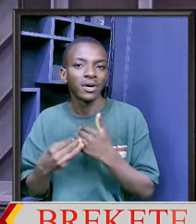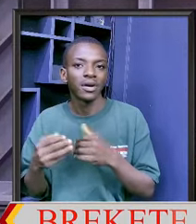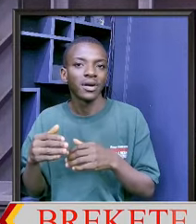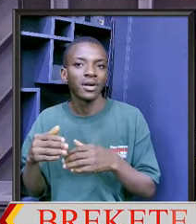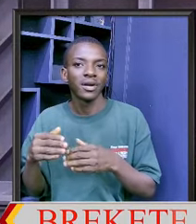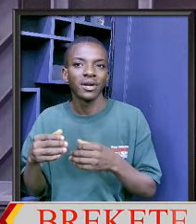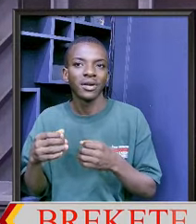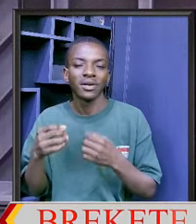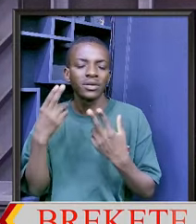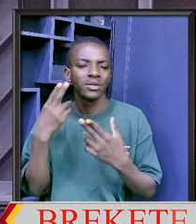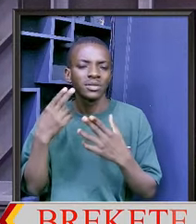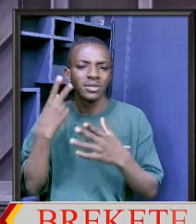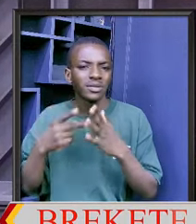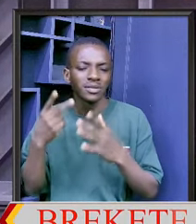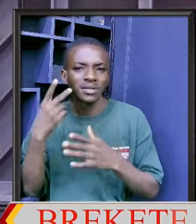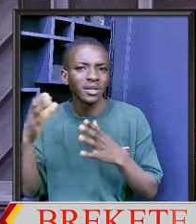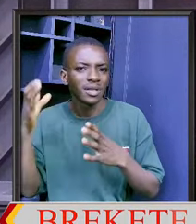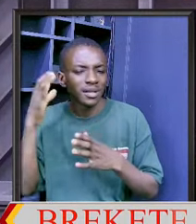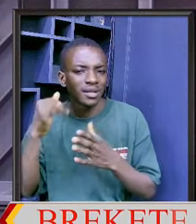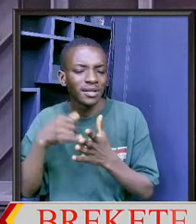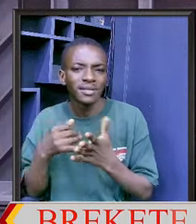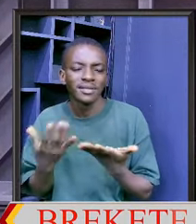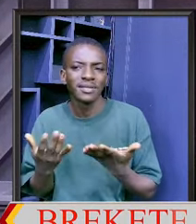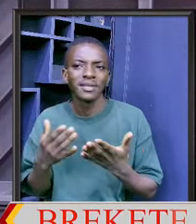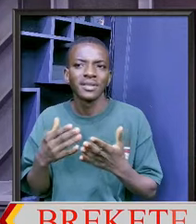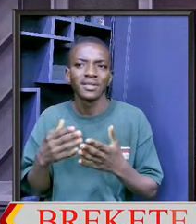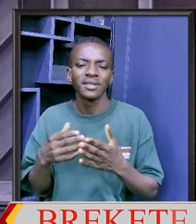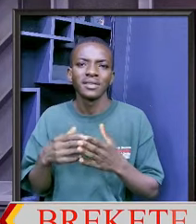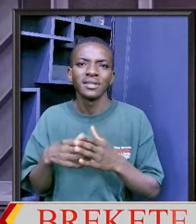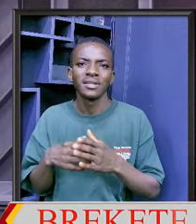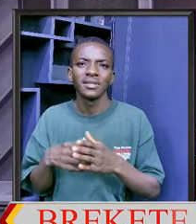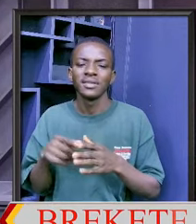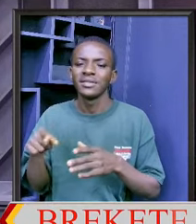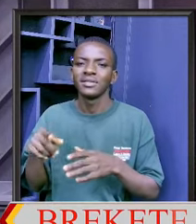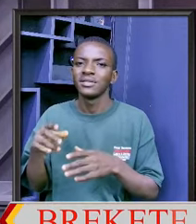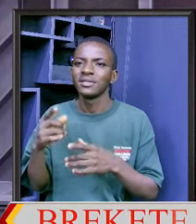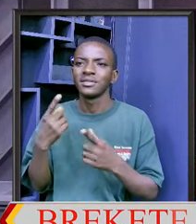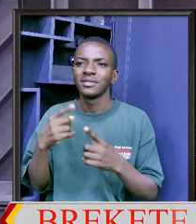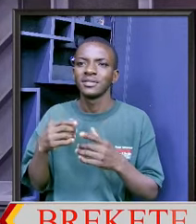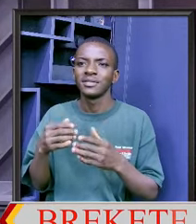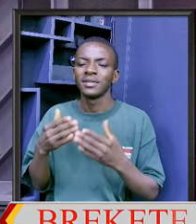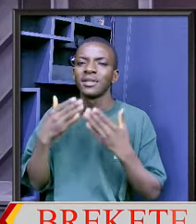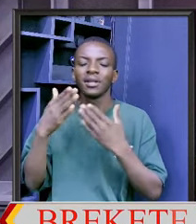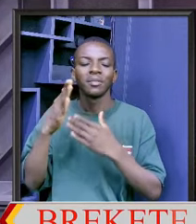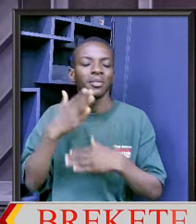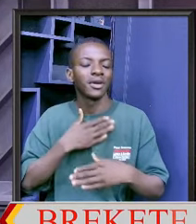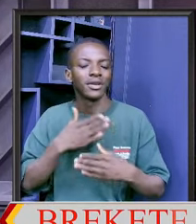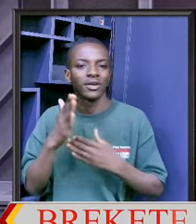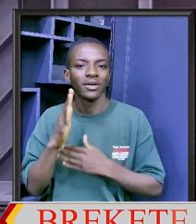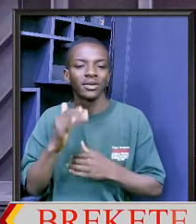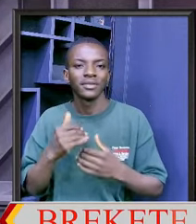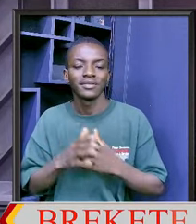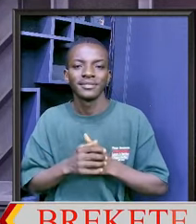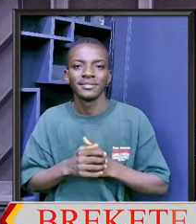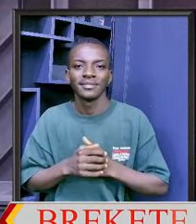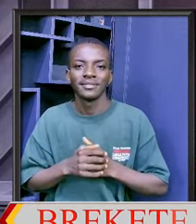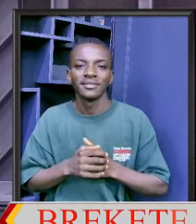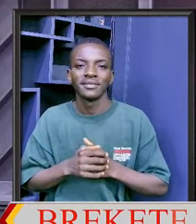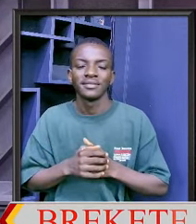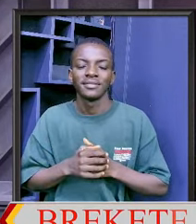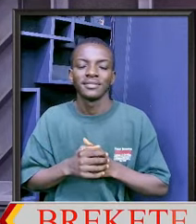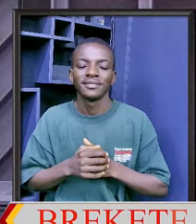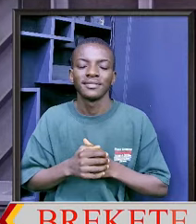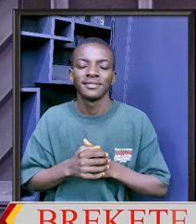Every day, whatever you are doing, I've been hearing it. Yeah. I say, this one is sent by God. Yeah. Thank you, Levinus.